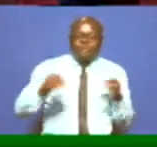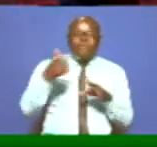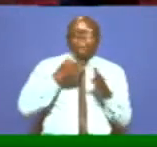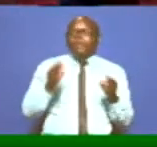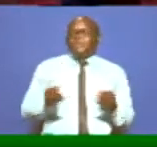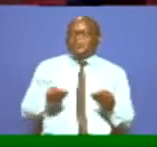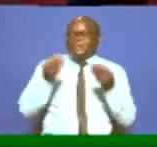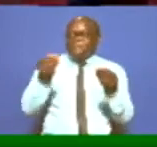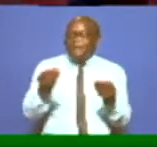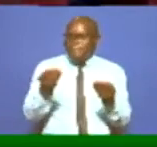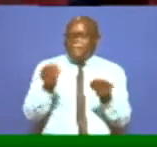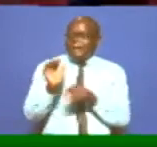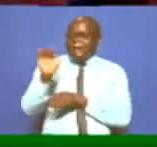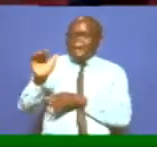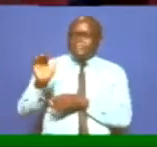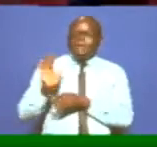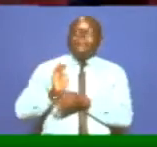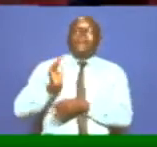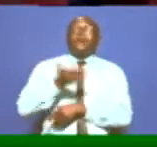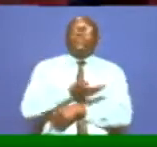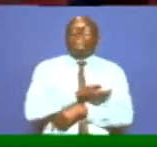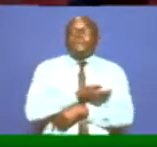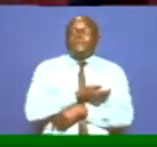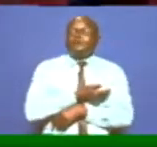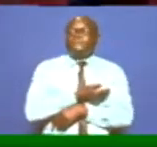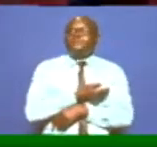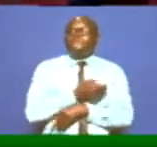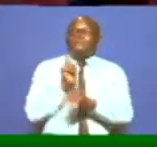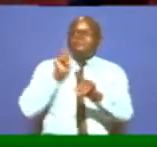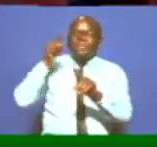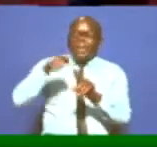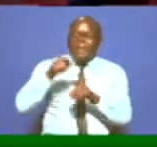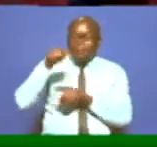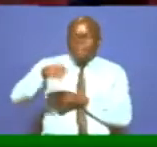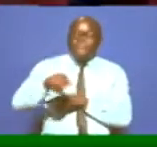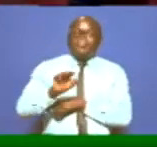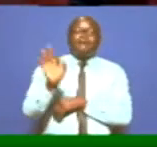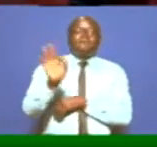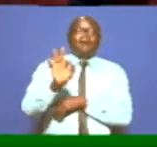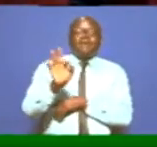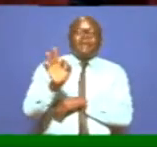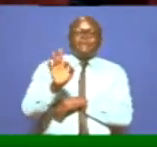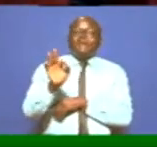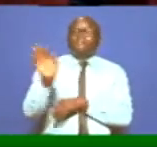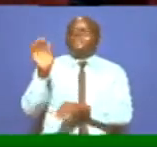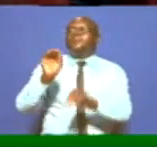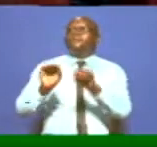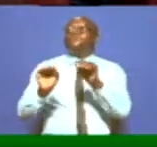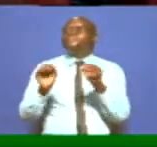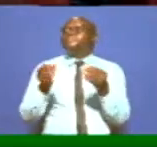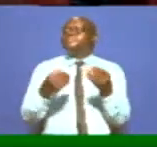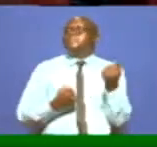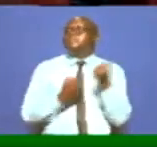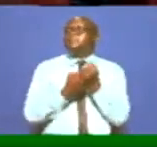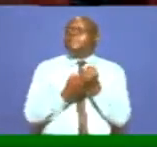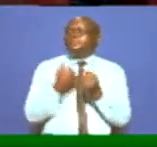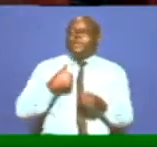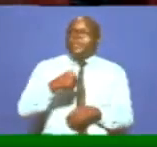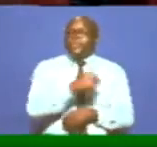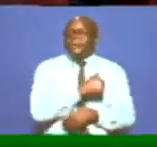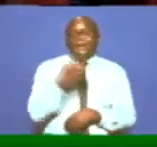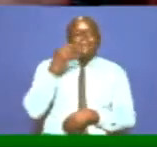and requested by the committee for purposes of this fertilizer input. And we are saddened